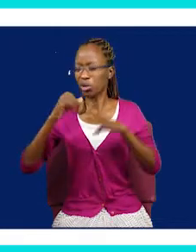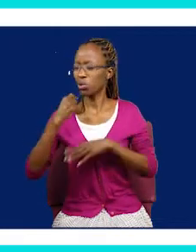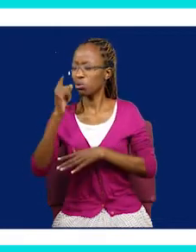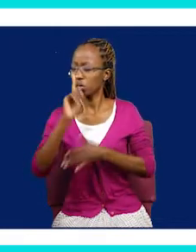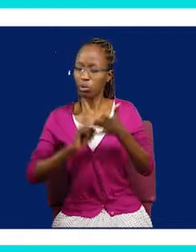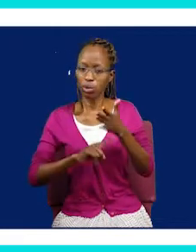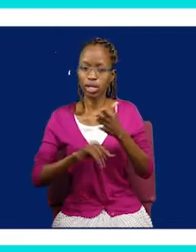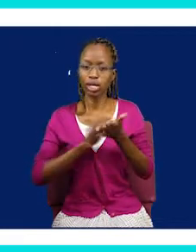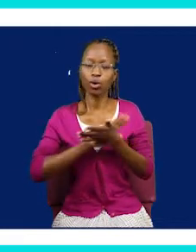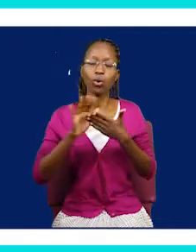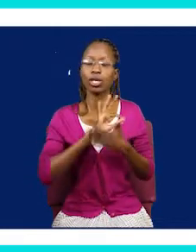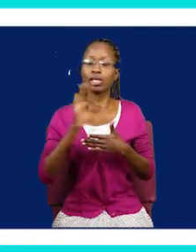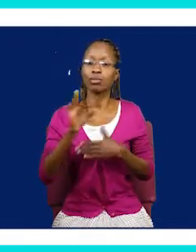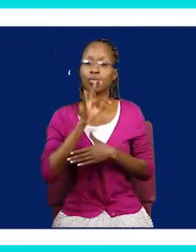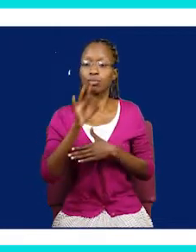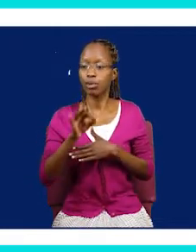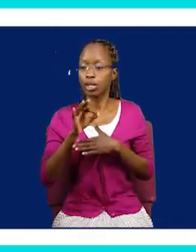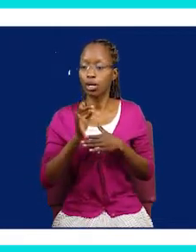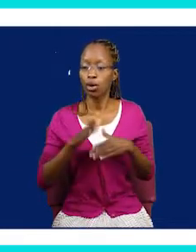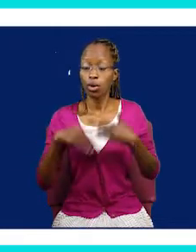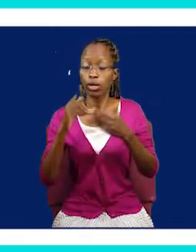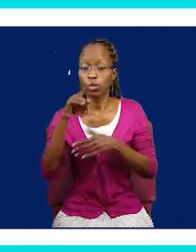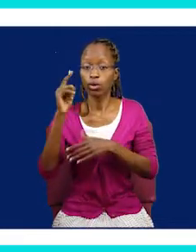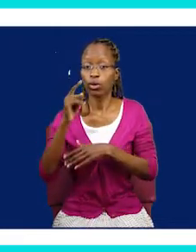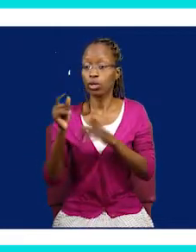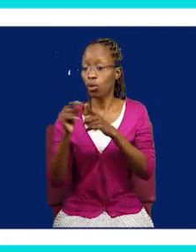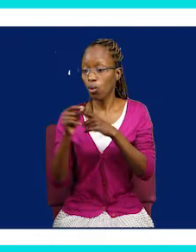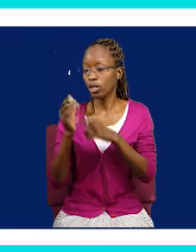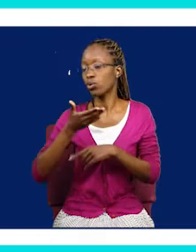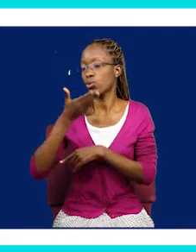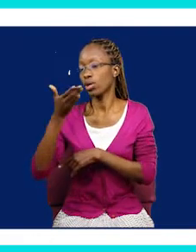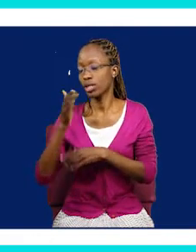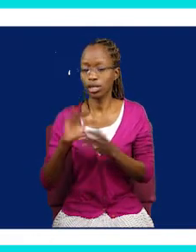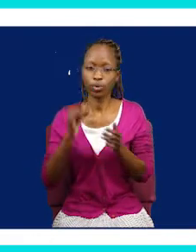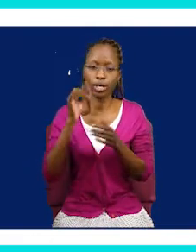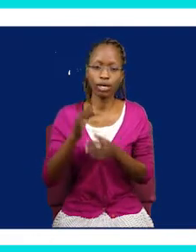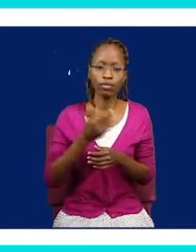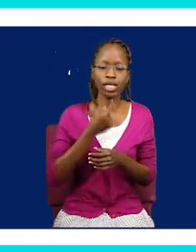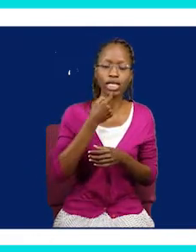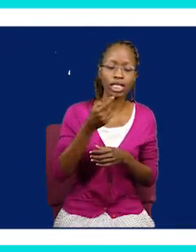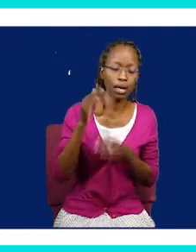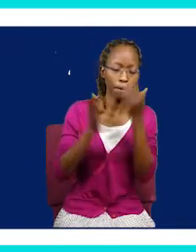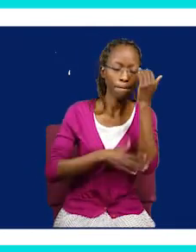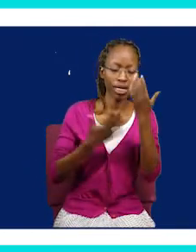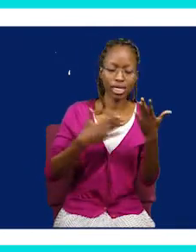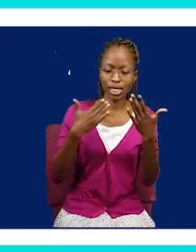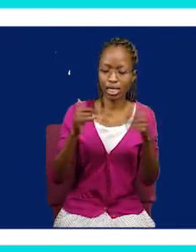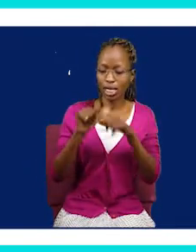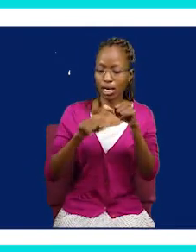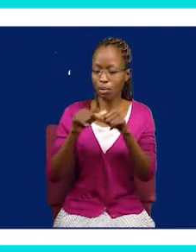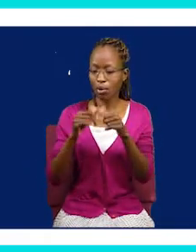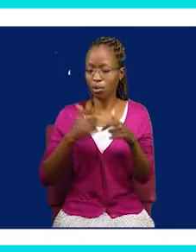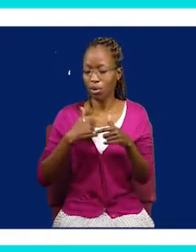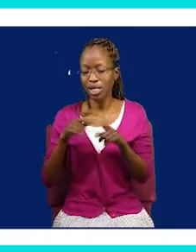say. The Holy Spirit will give you the right words when the time comes. If they say bad things about me, they'll